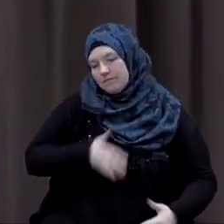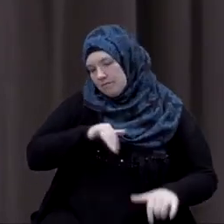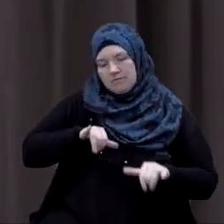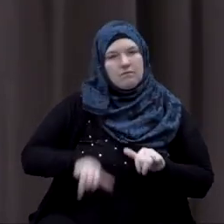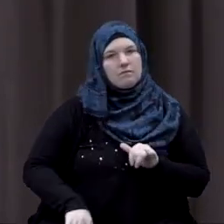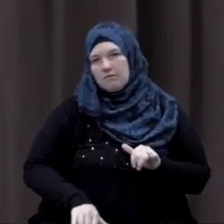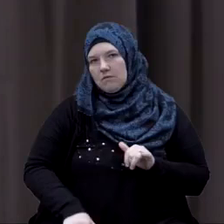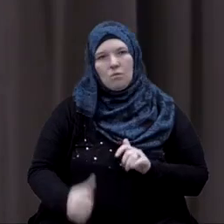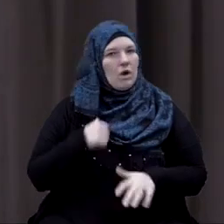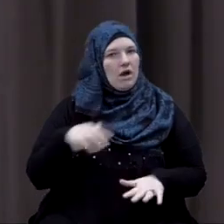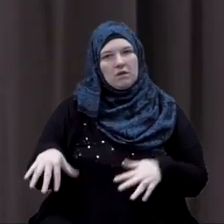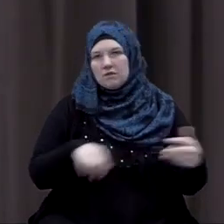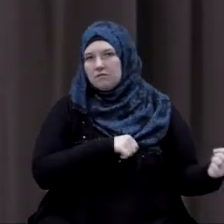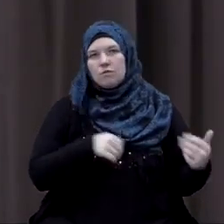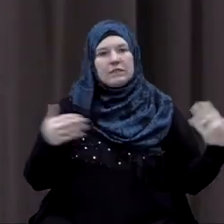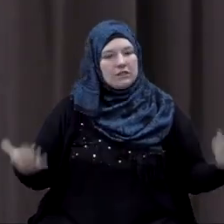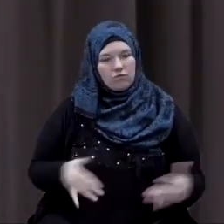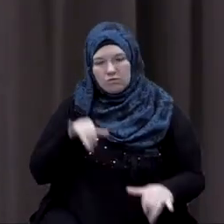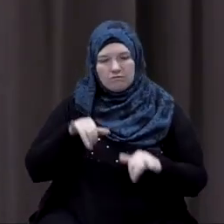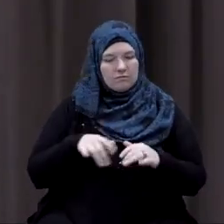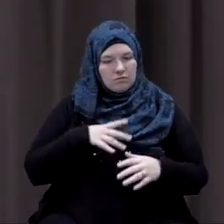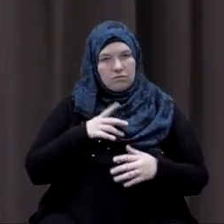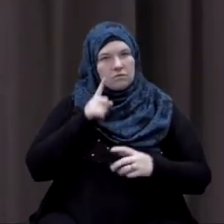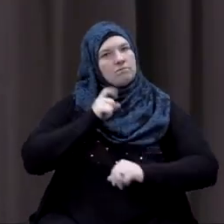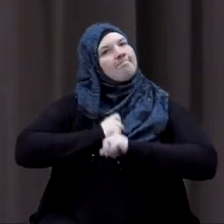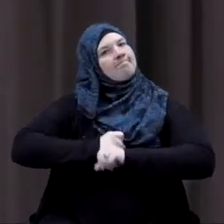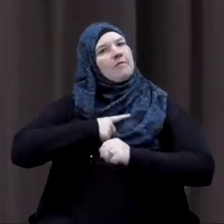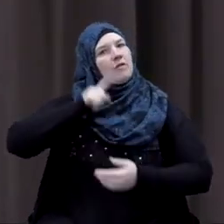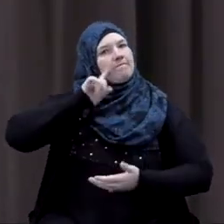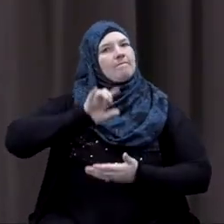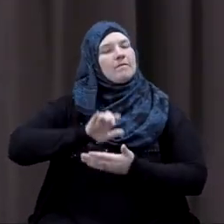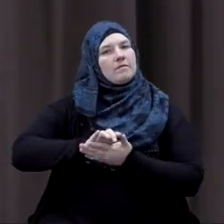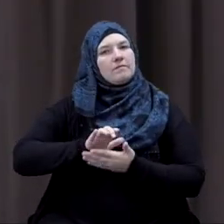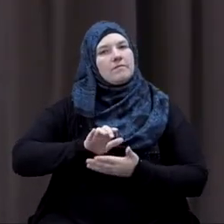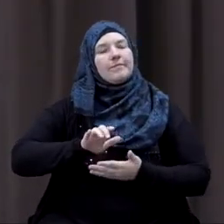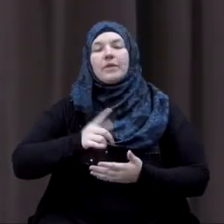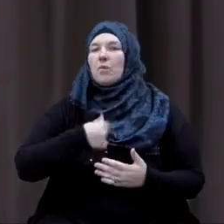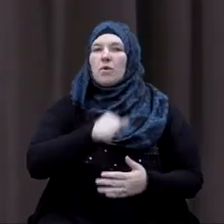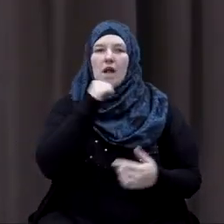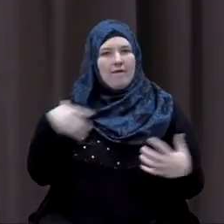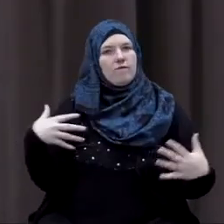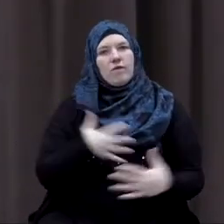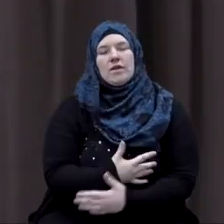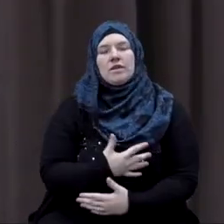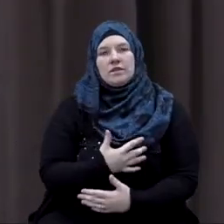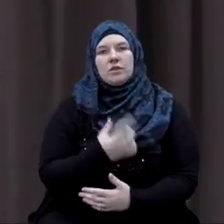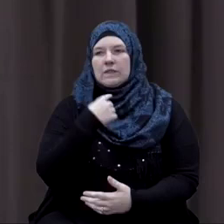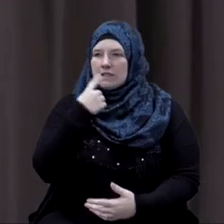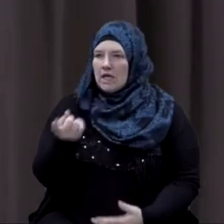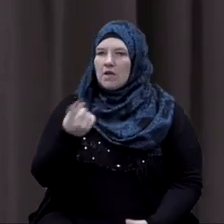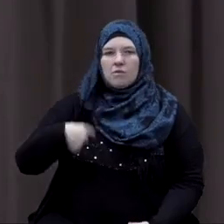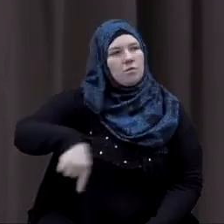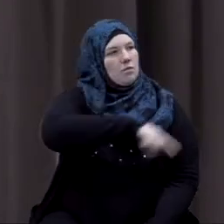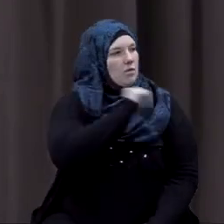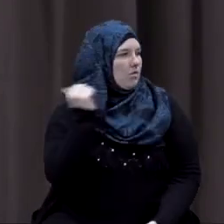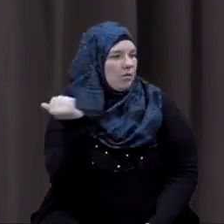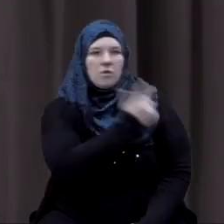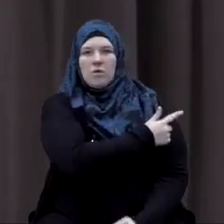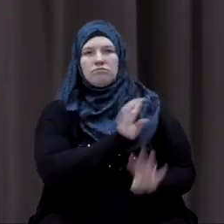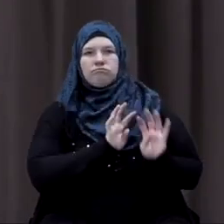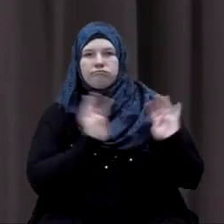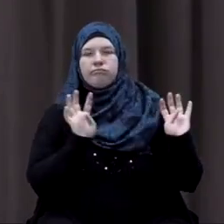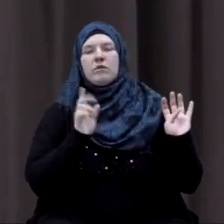stay, we are here to defend our faith, and we are not afraid to say we are all